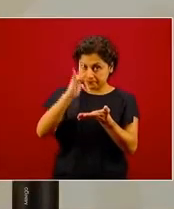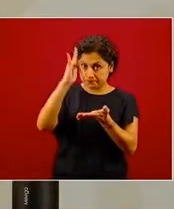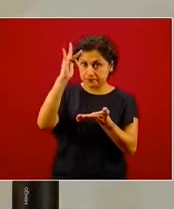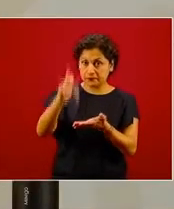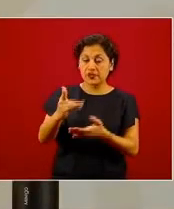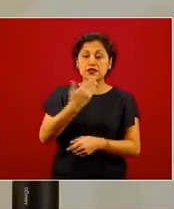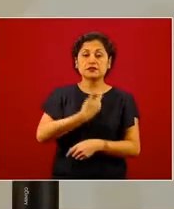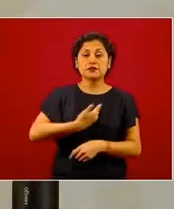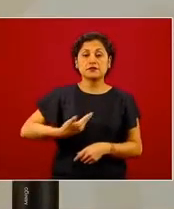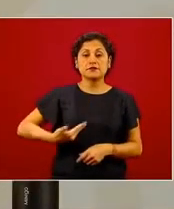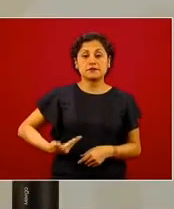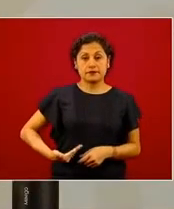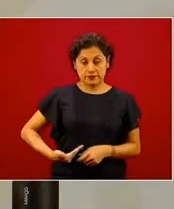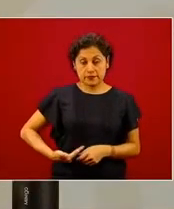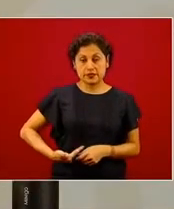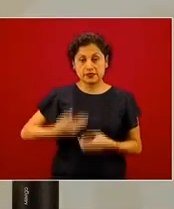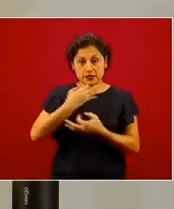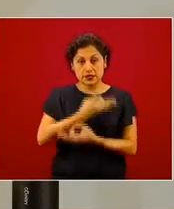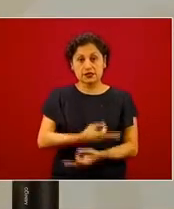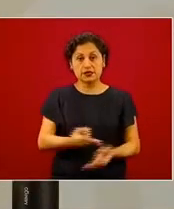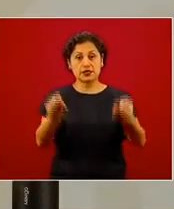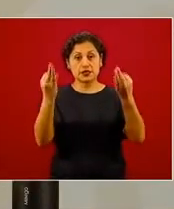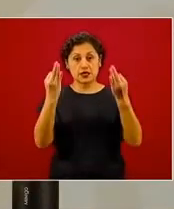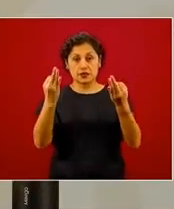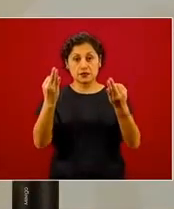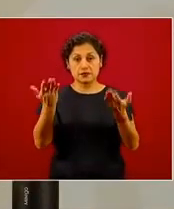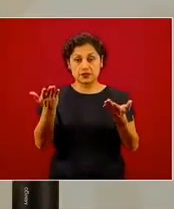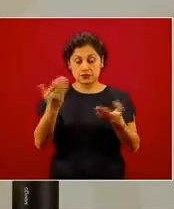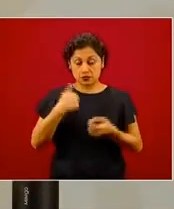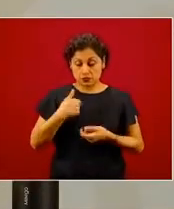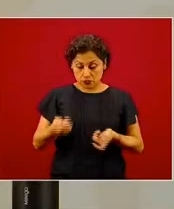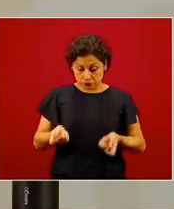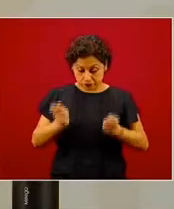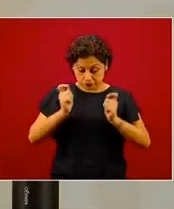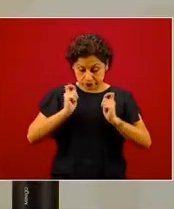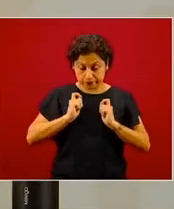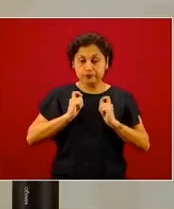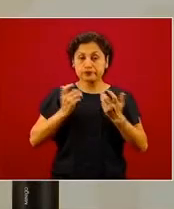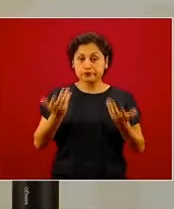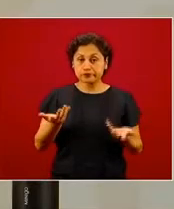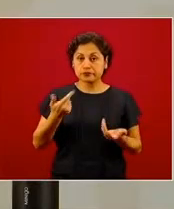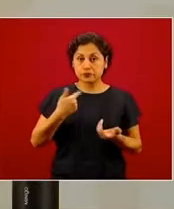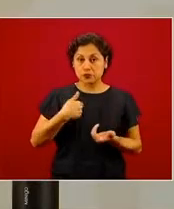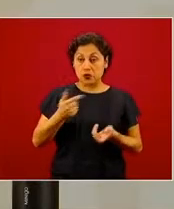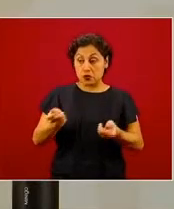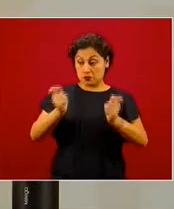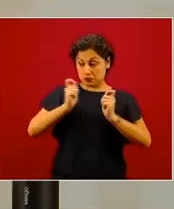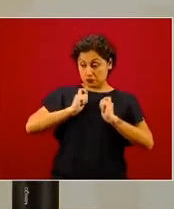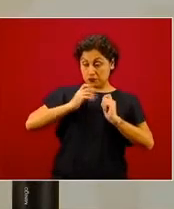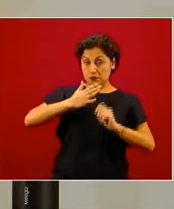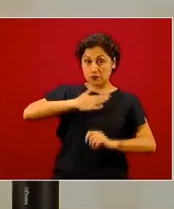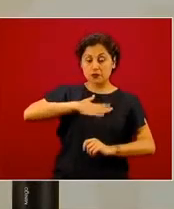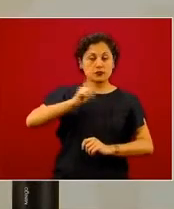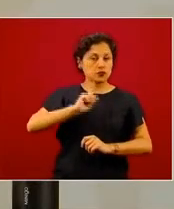I would like to thank the President publicly for making that distinction for the country, that honor.